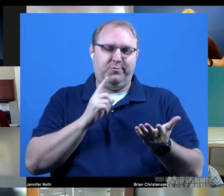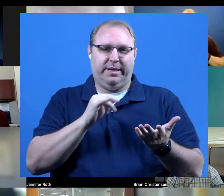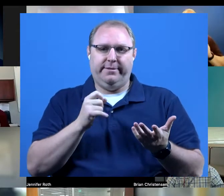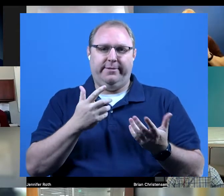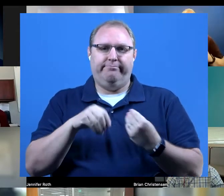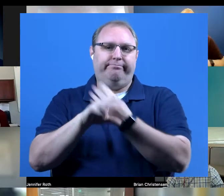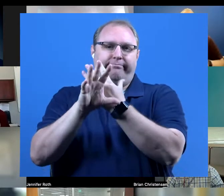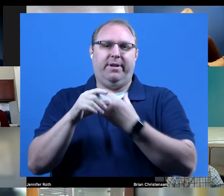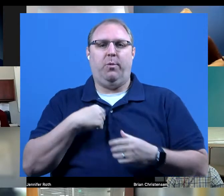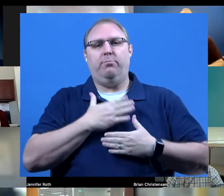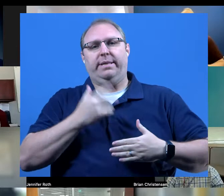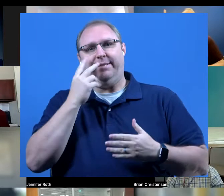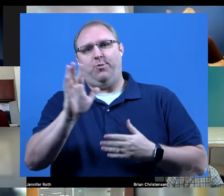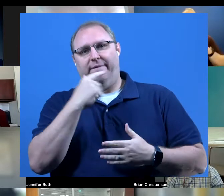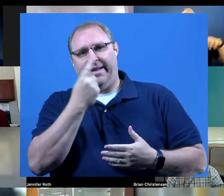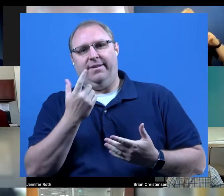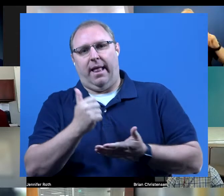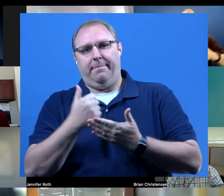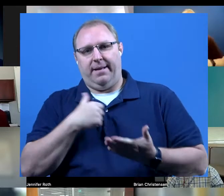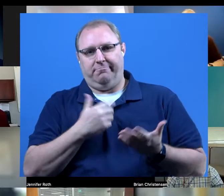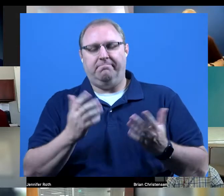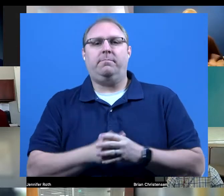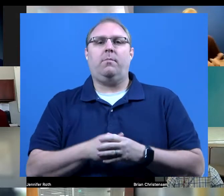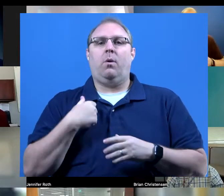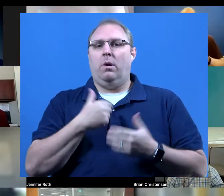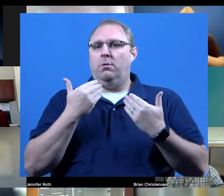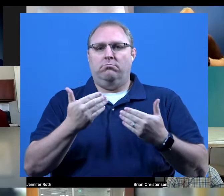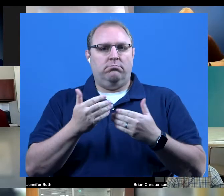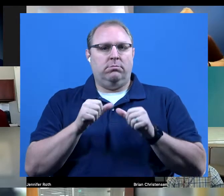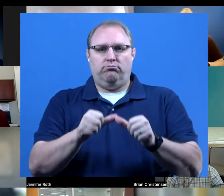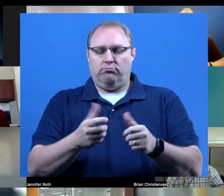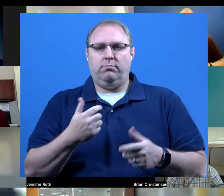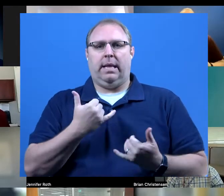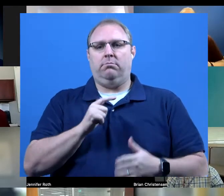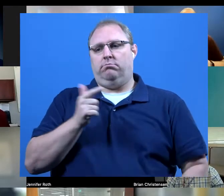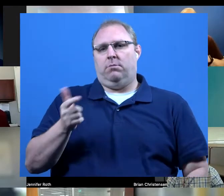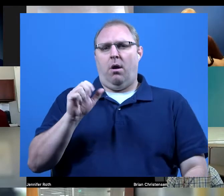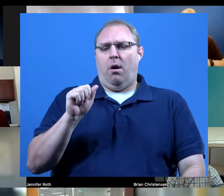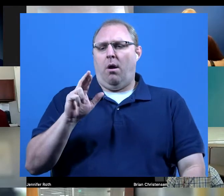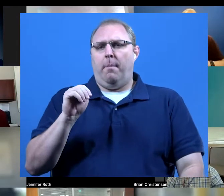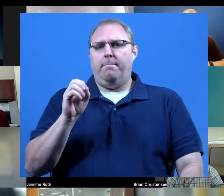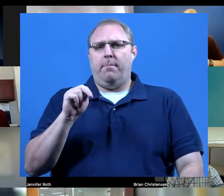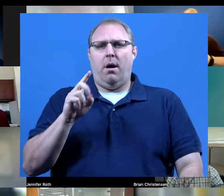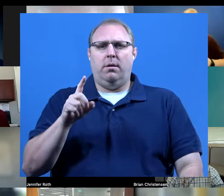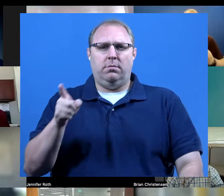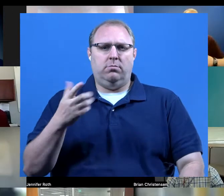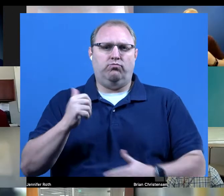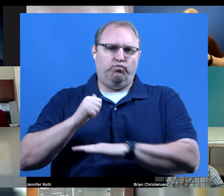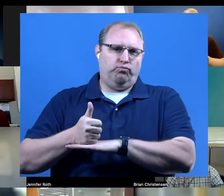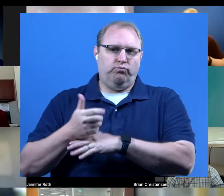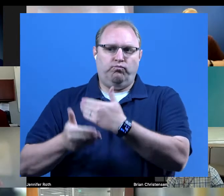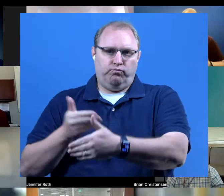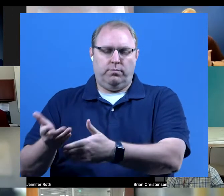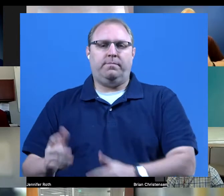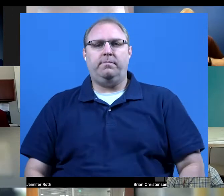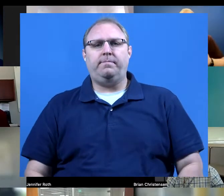but it's just all of you out there virtually. So it's nice to see your faces on a TV. We appreciate you being here. All right, great. So we're going to continue forward. I'm going to turn the